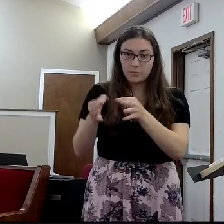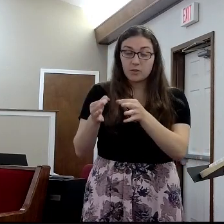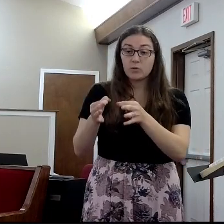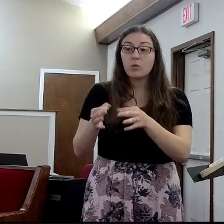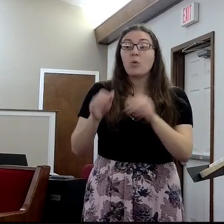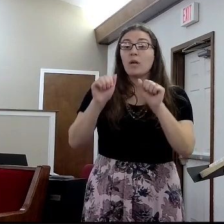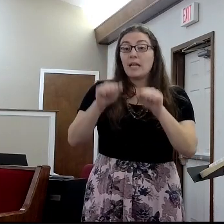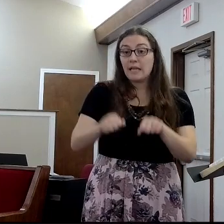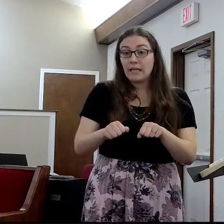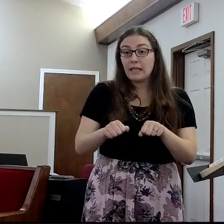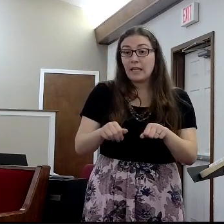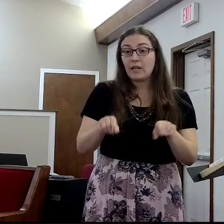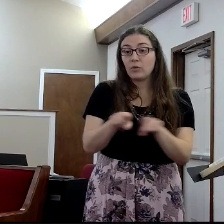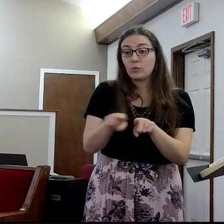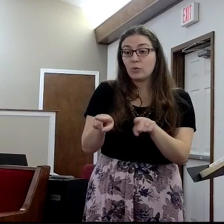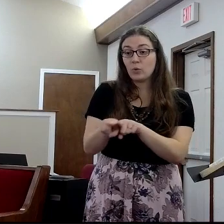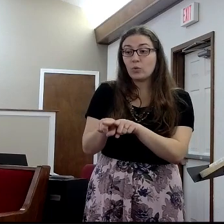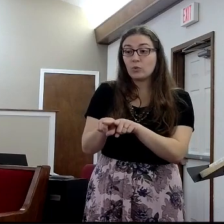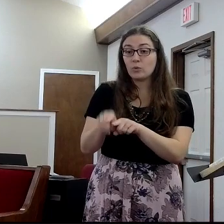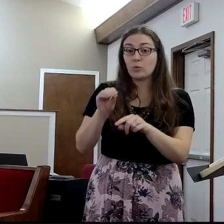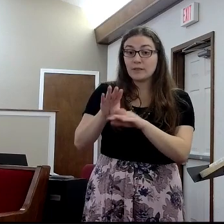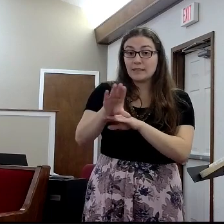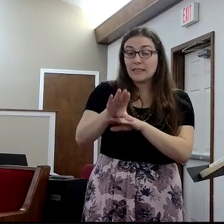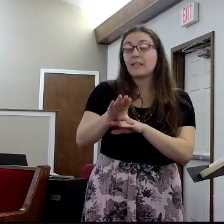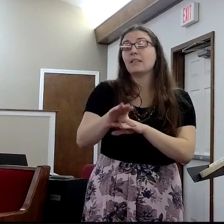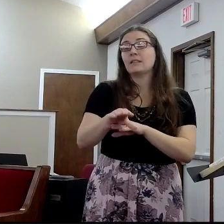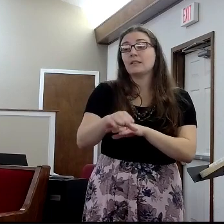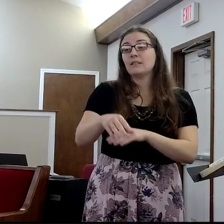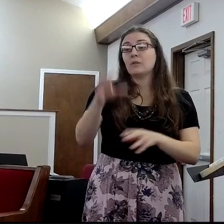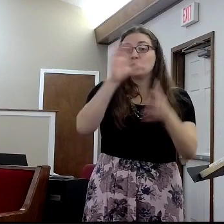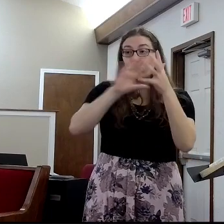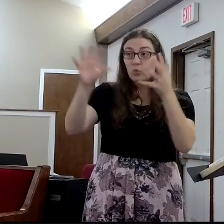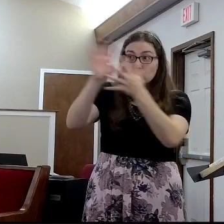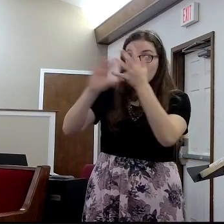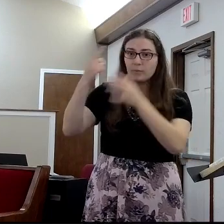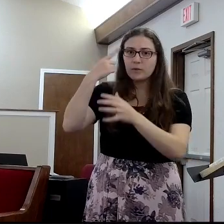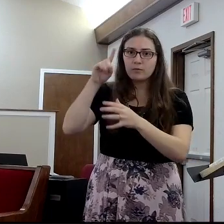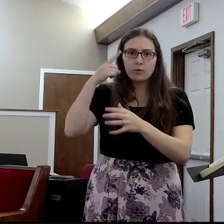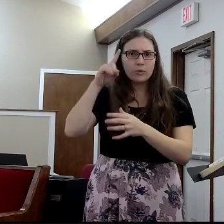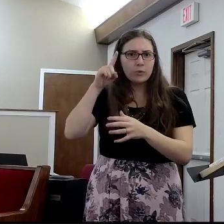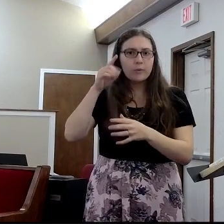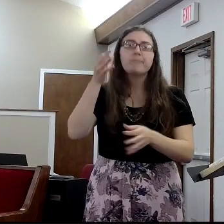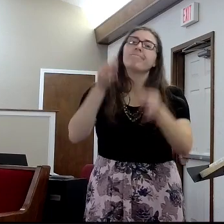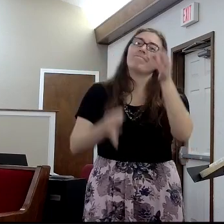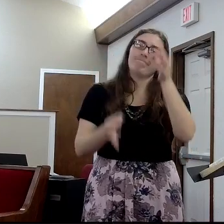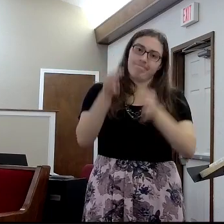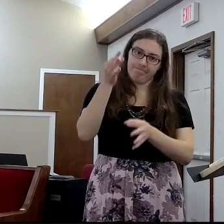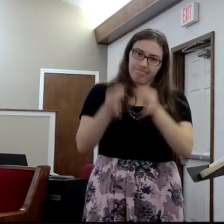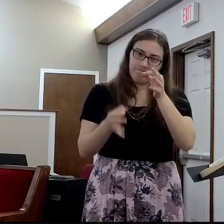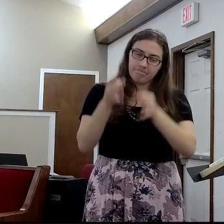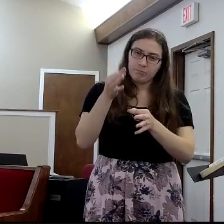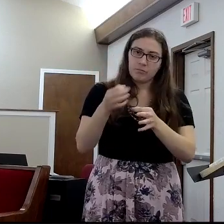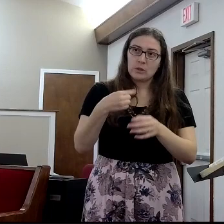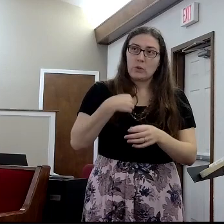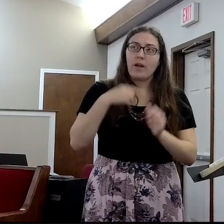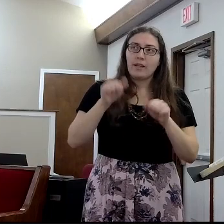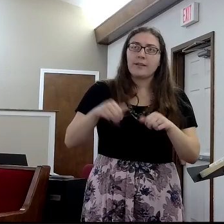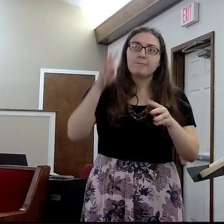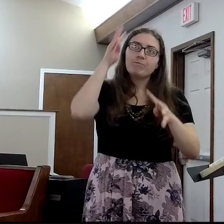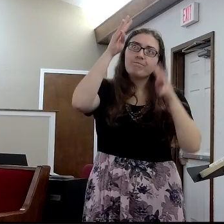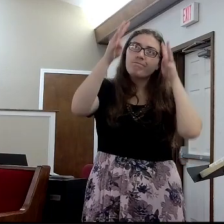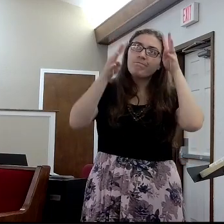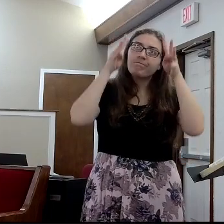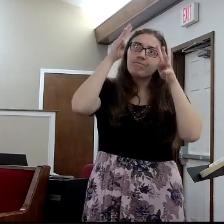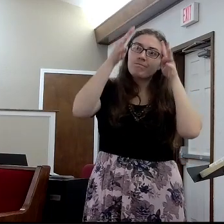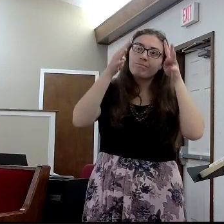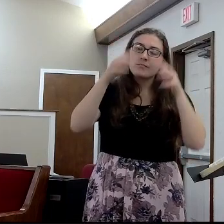can God calm storms, but he obviously can send storms for judgment as well. And if you look here, I can only imagine what